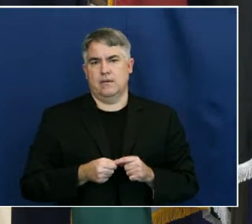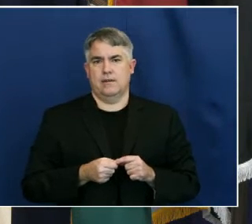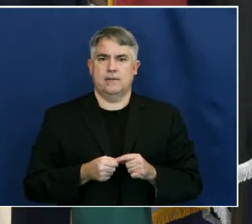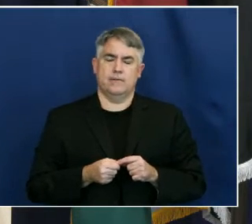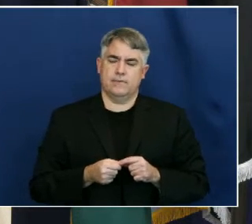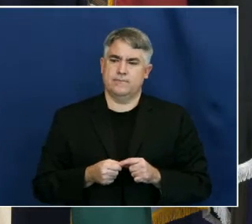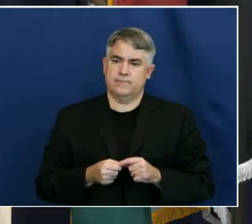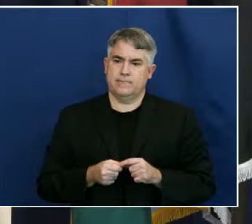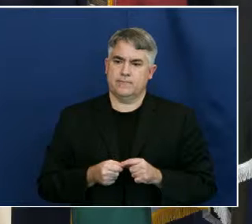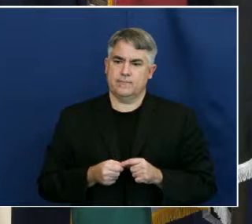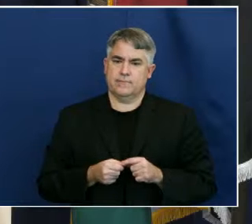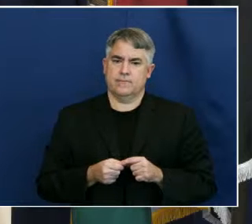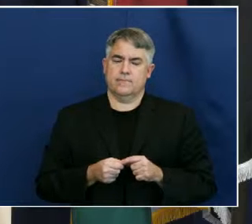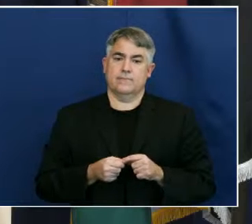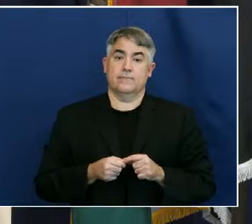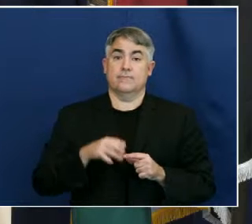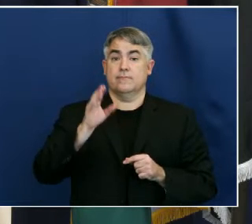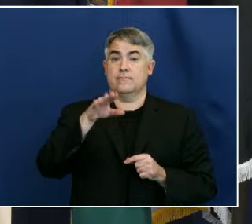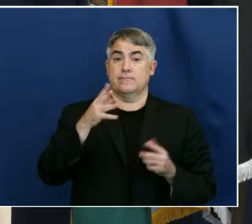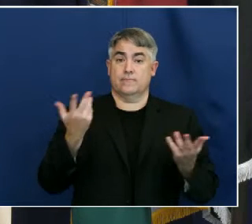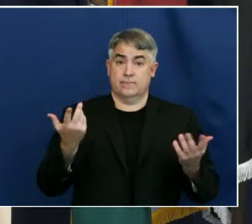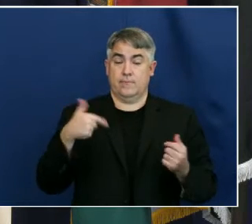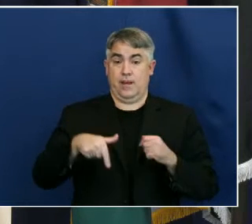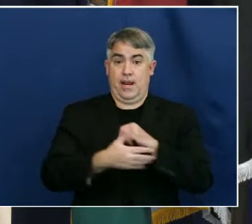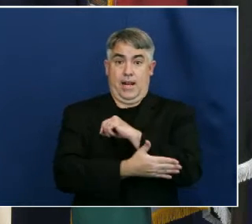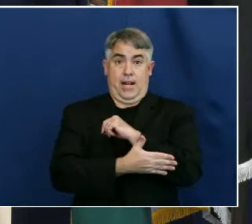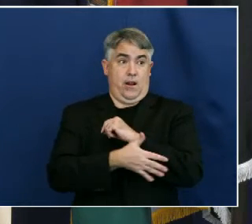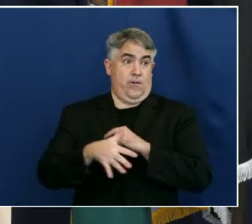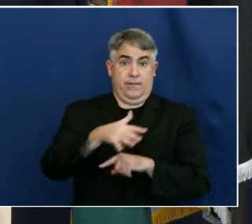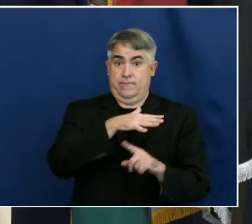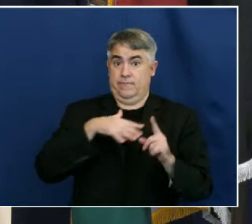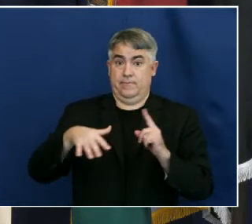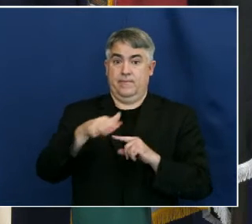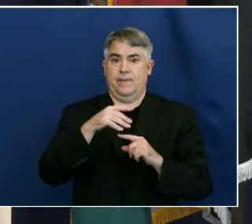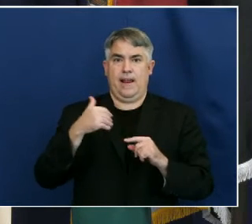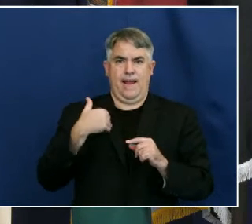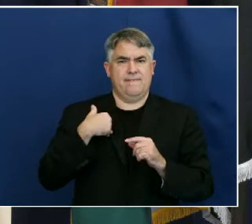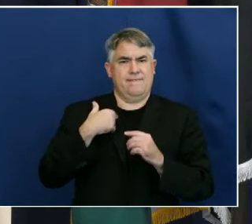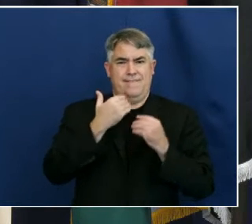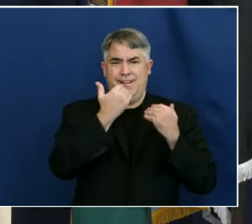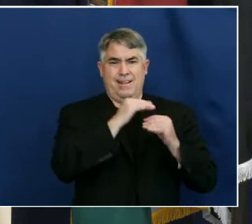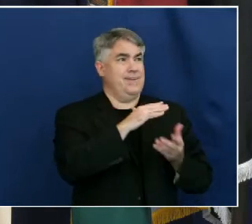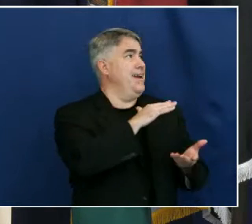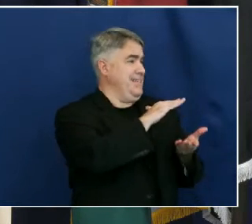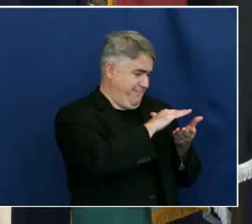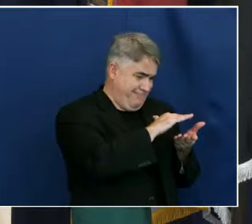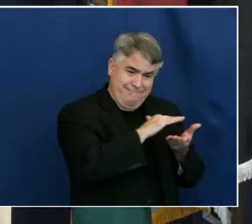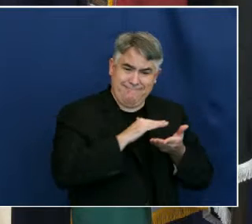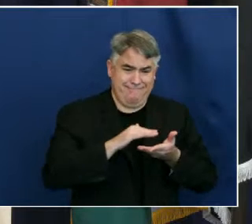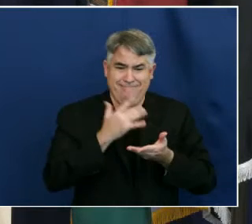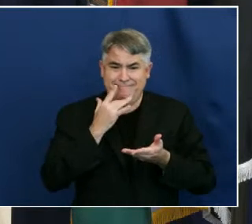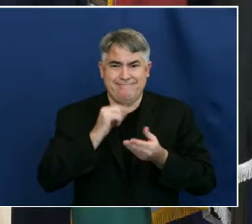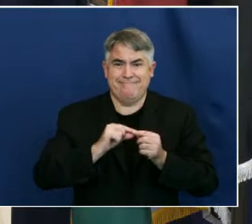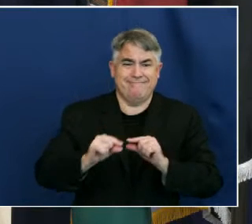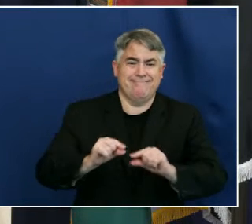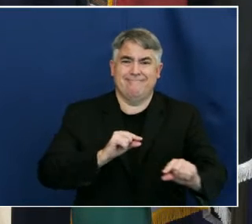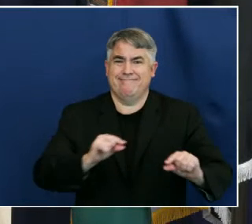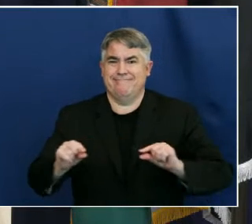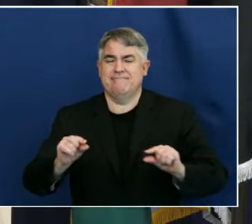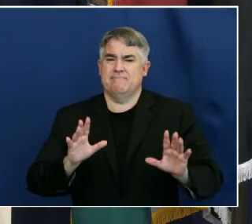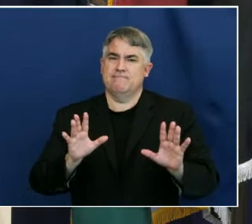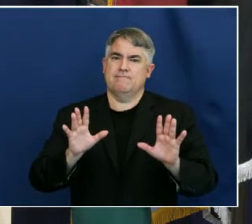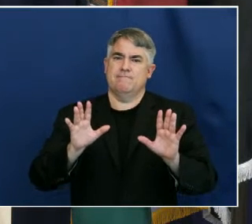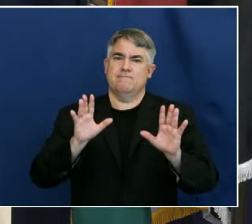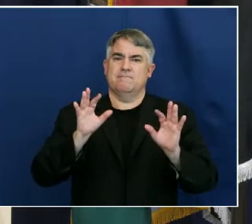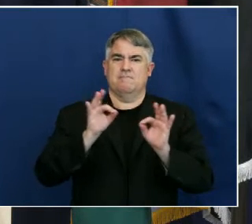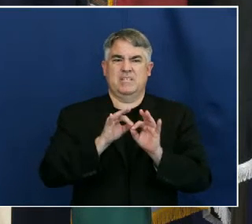death. Because the county is operating with a limited supply of vaccine, again, we hear this, we want the community to bear with us.